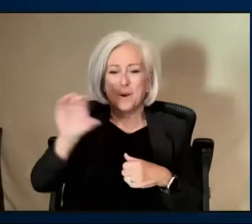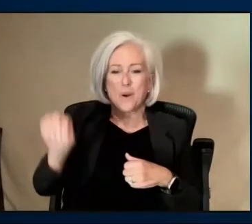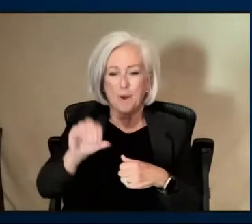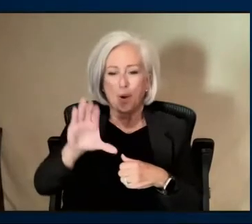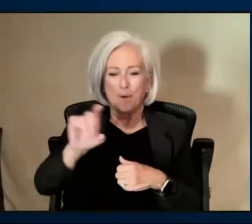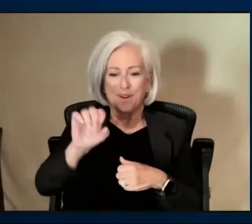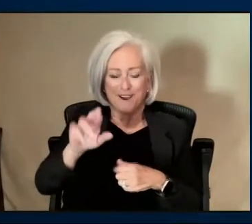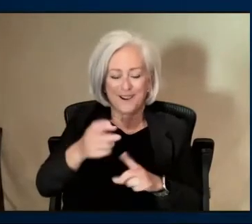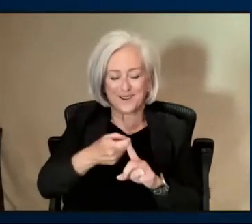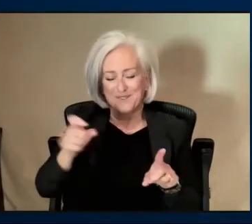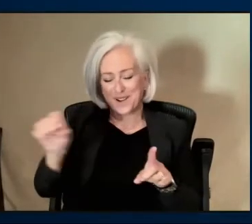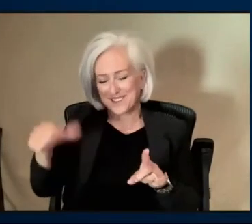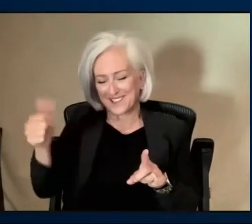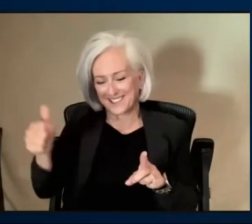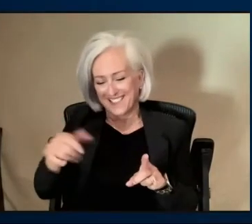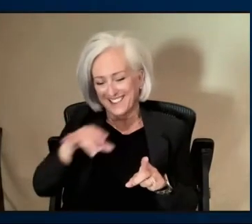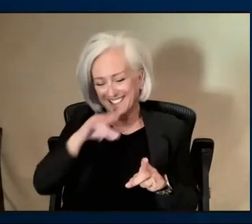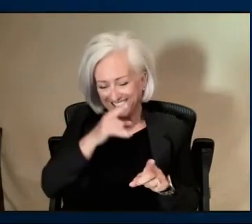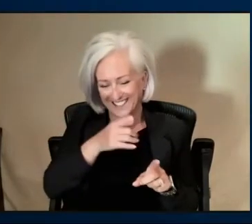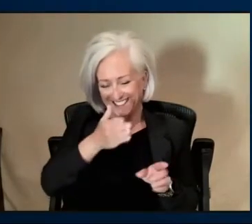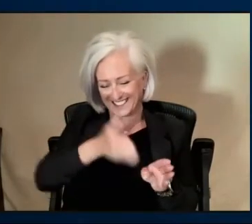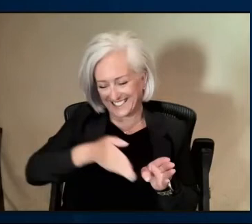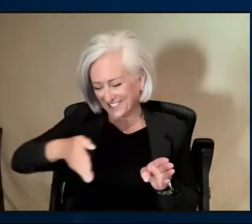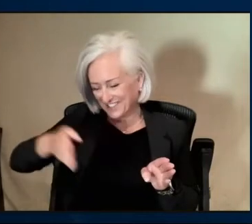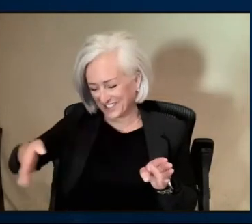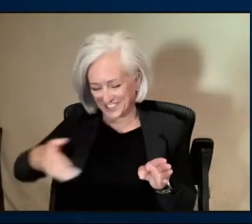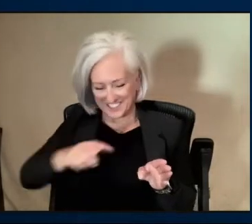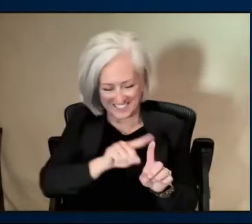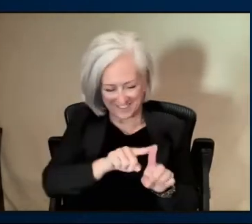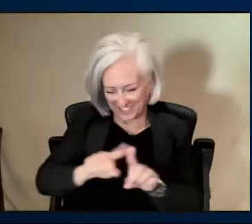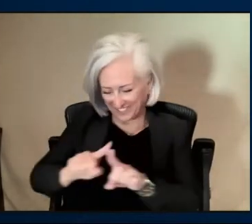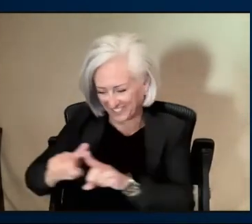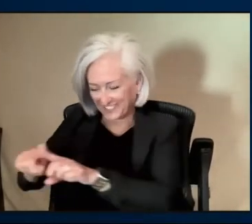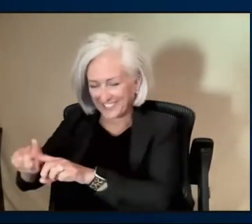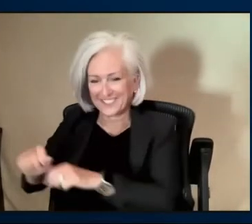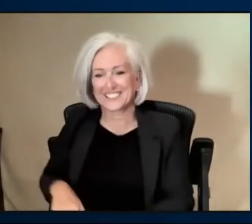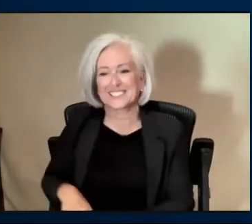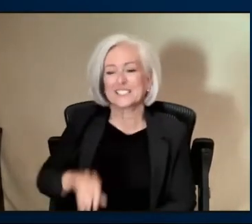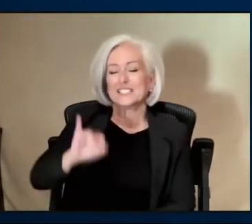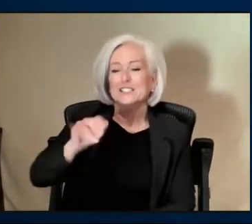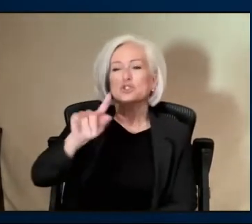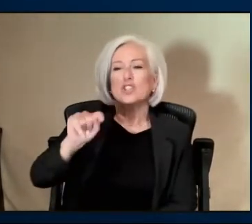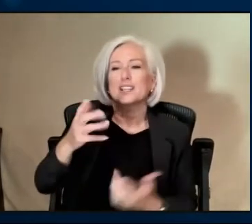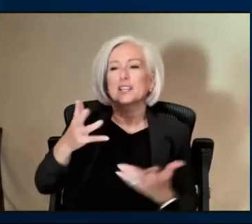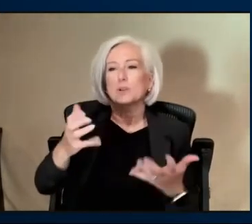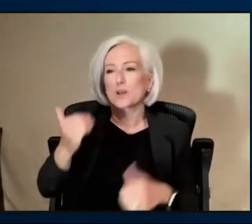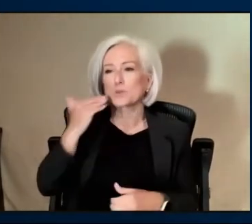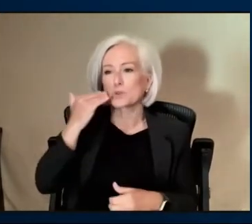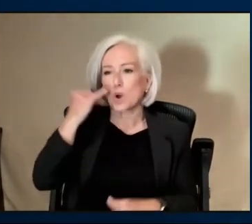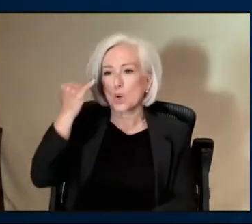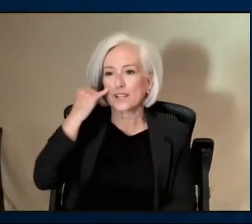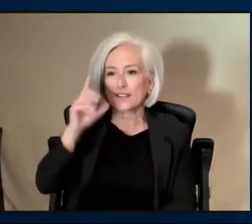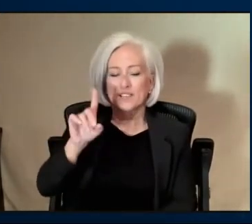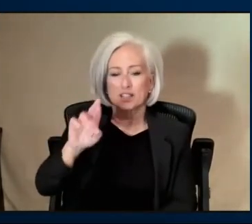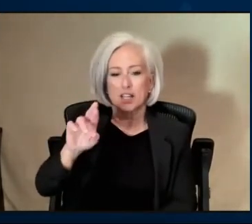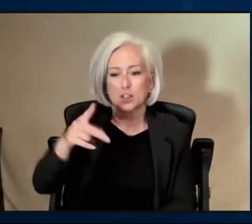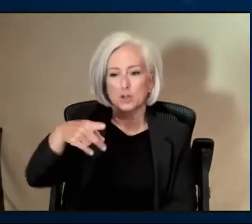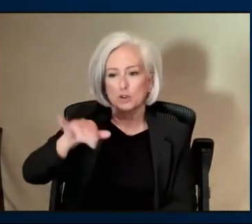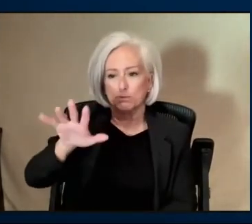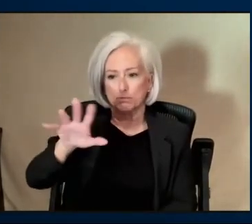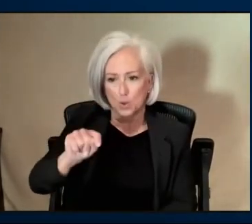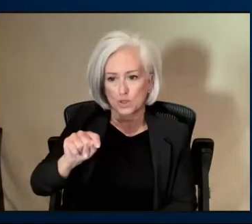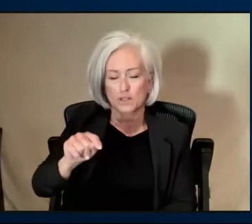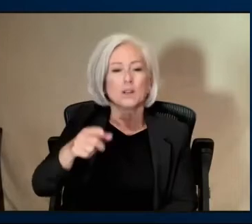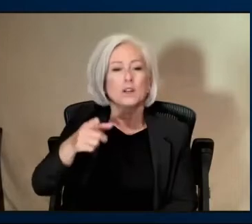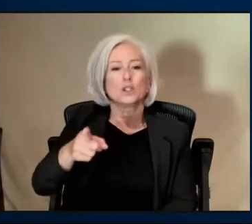Janet wants to know if Dr. Poland, she wants to know your thoughts on the effectiveness of Evusheld.